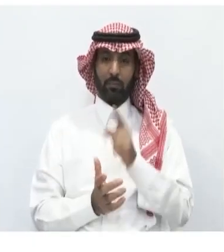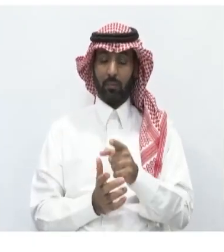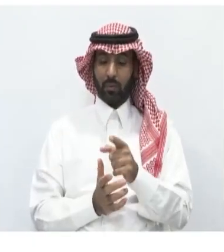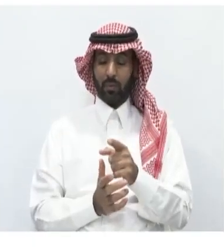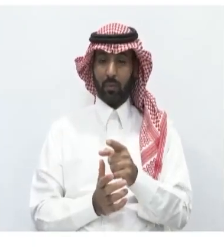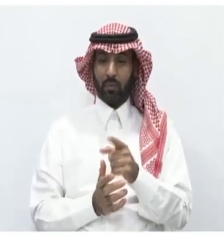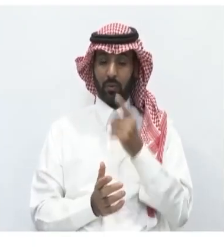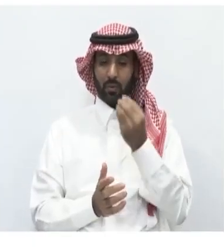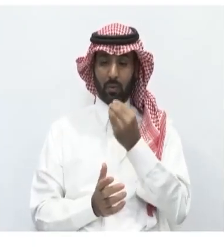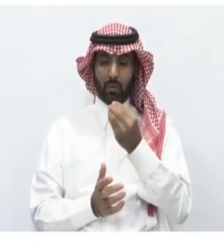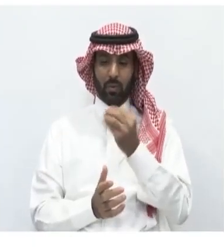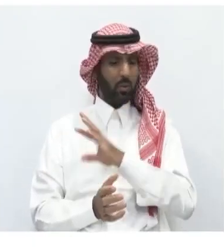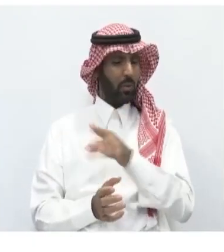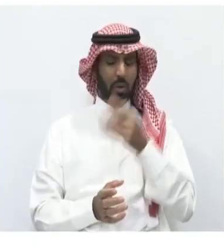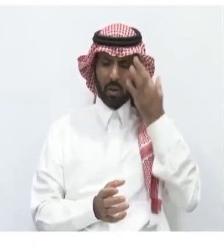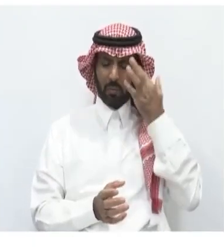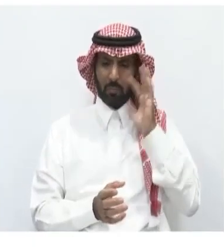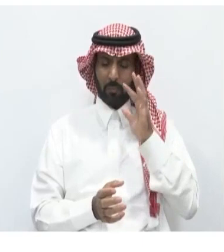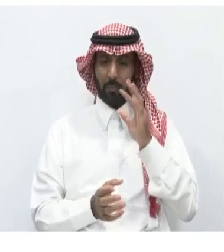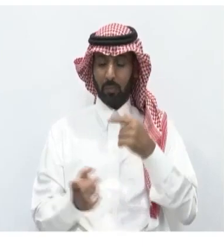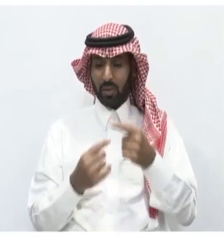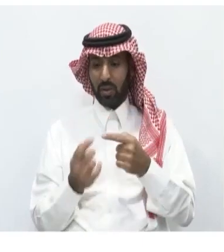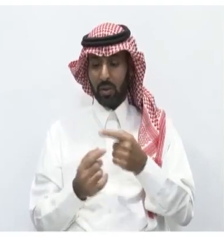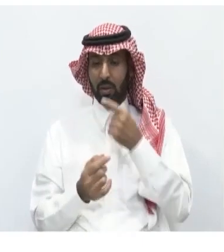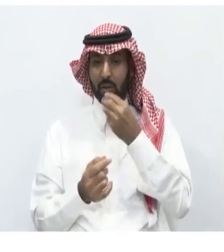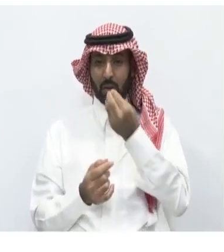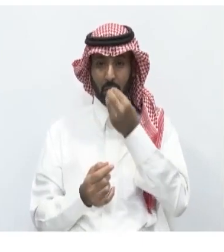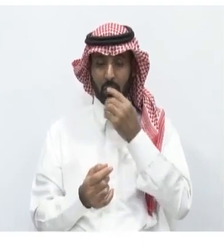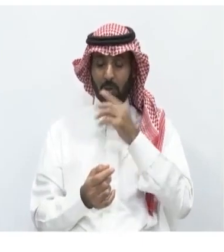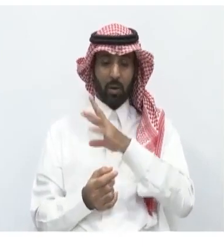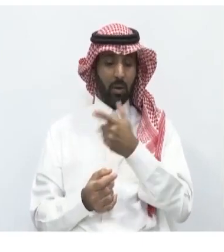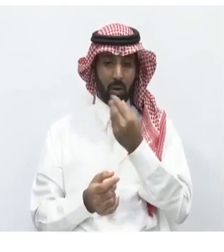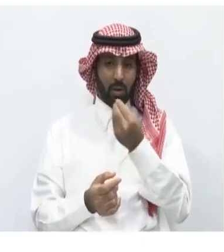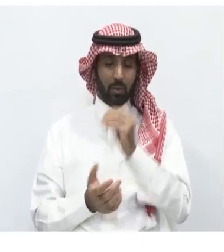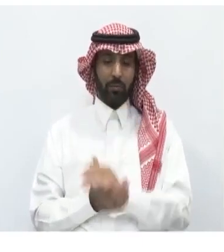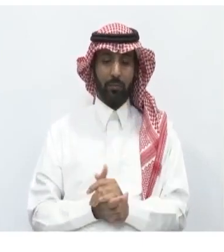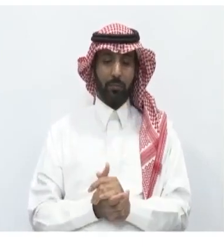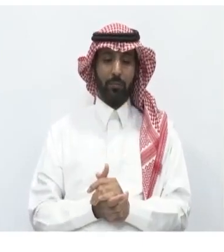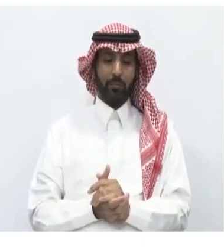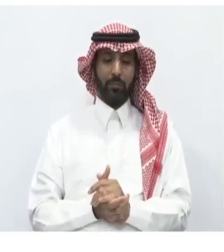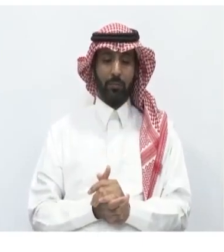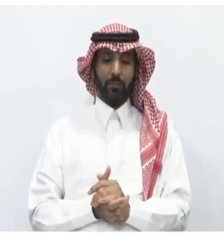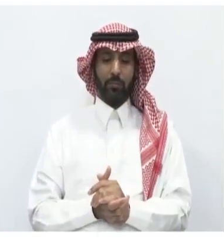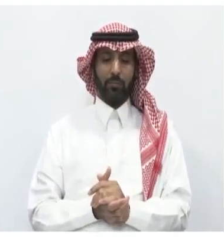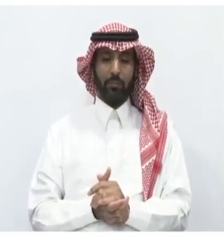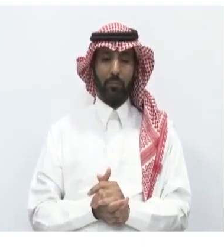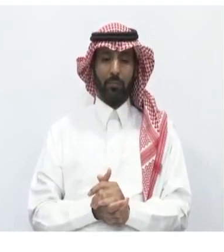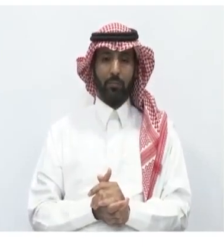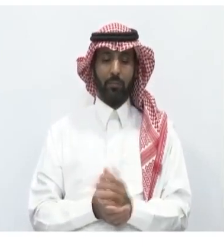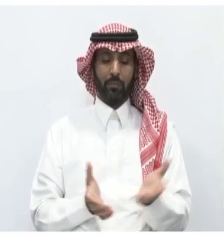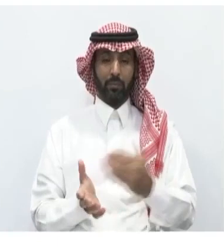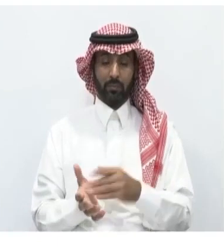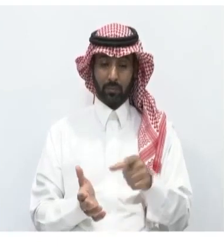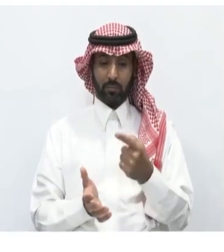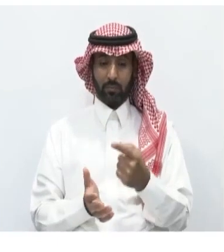barely eaten anything. You've barely, the adverb comes before the verb, eaten anything. Very